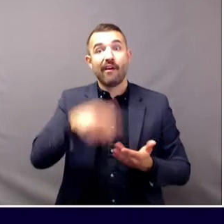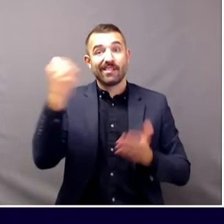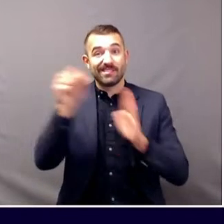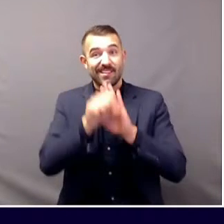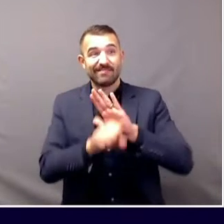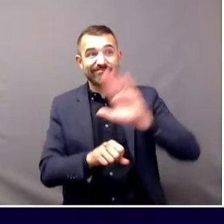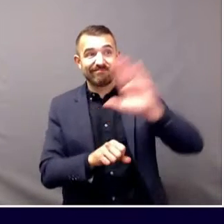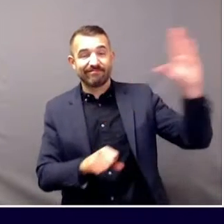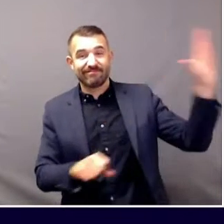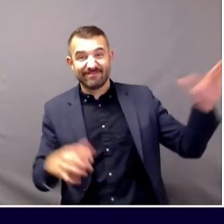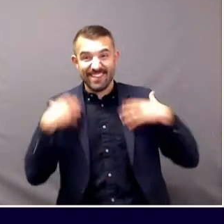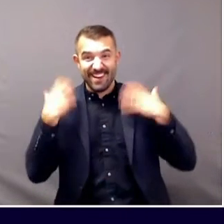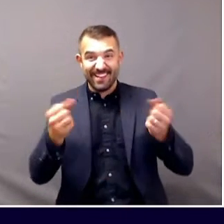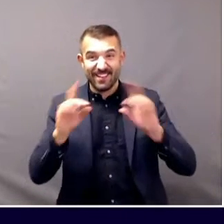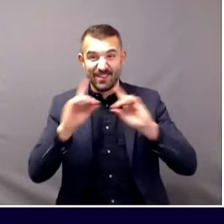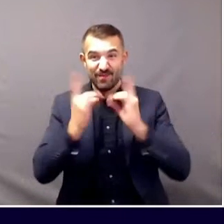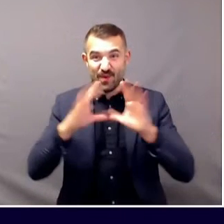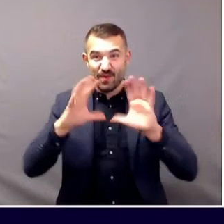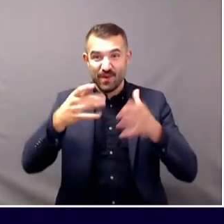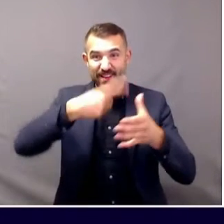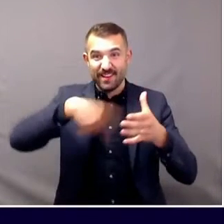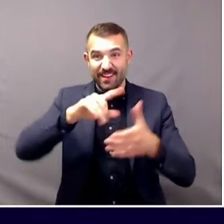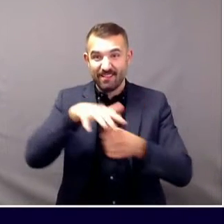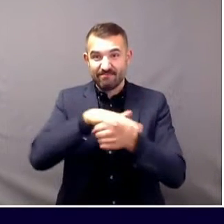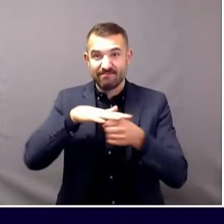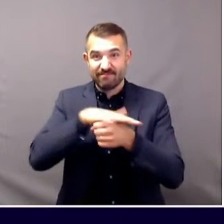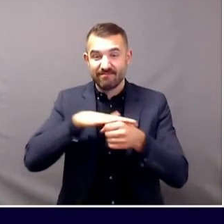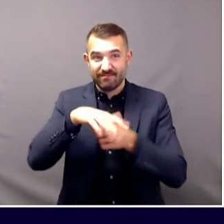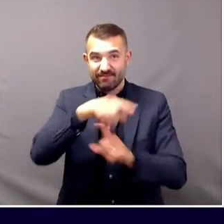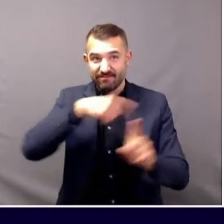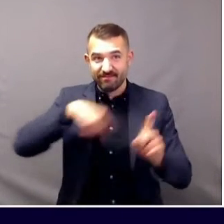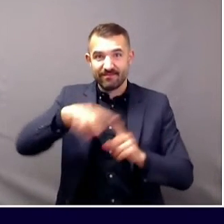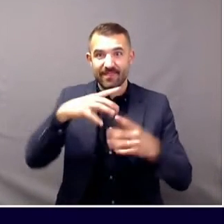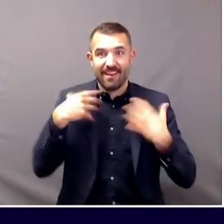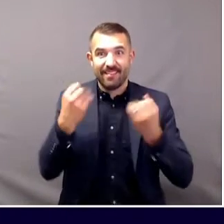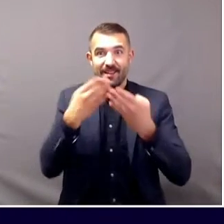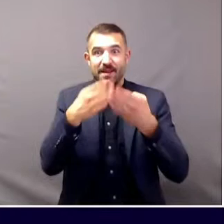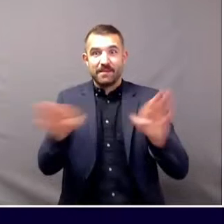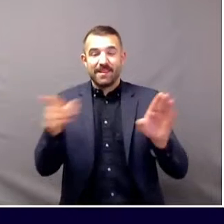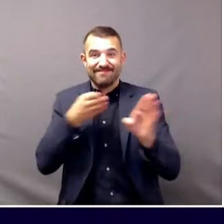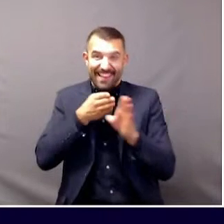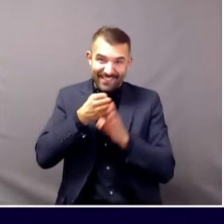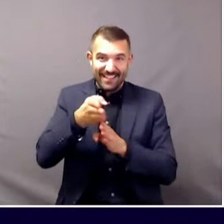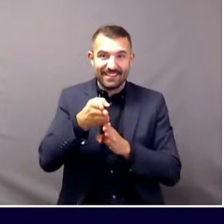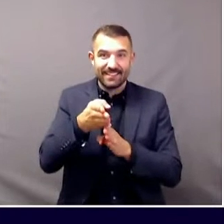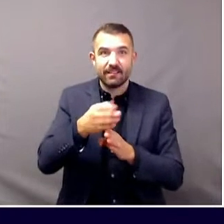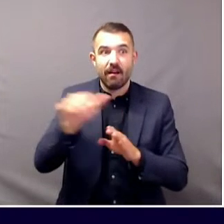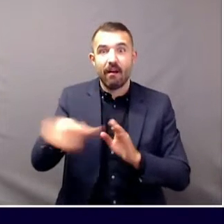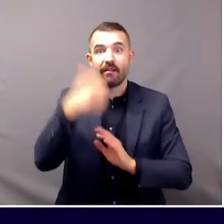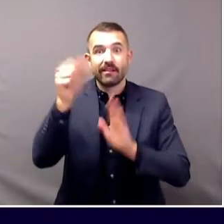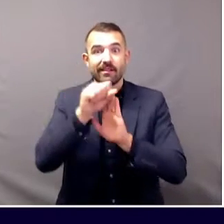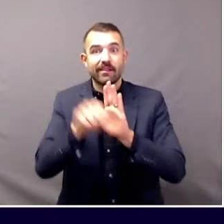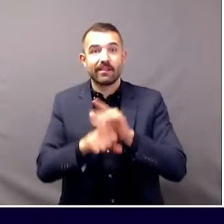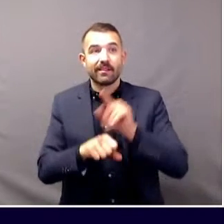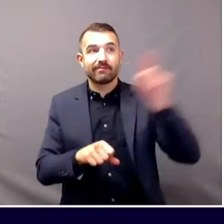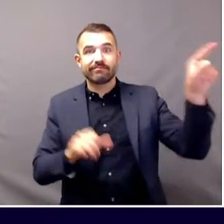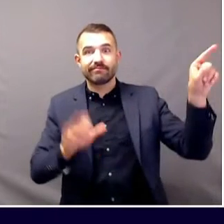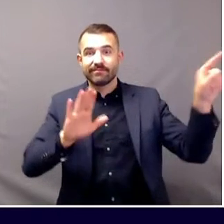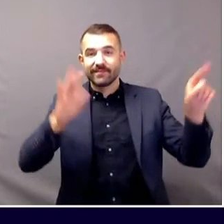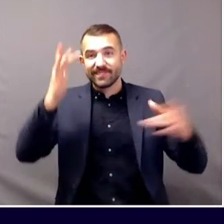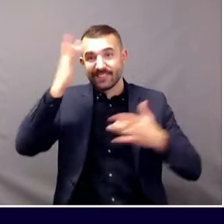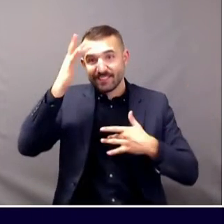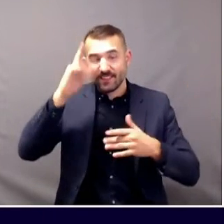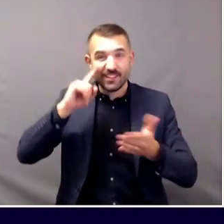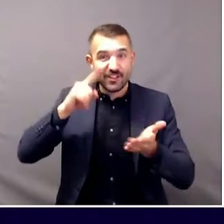well. I think for epidemiologists, for disease detectives in other states, the report offers a couple